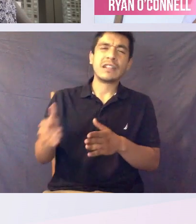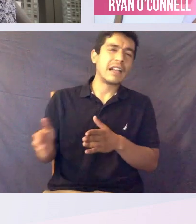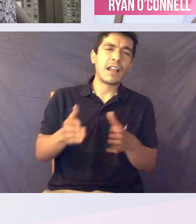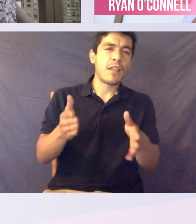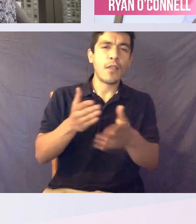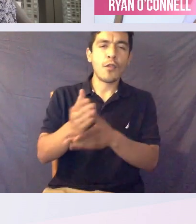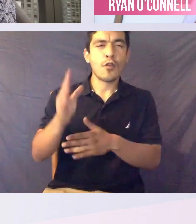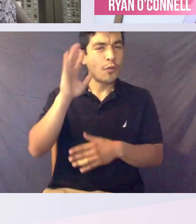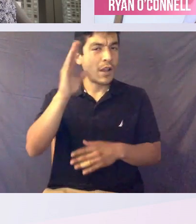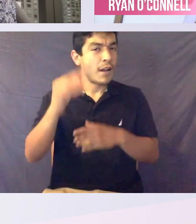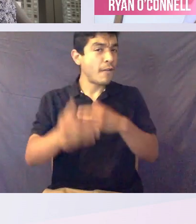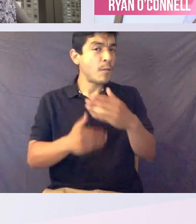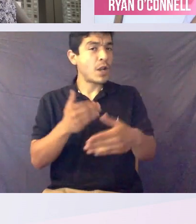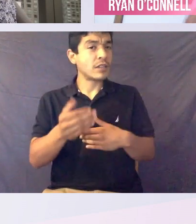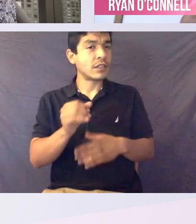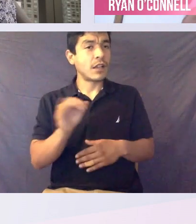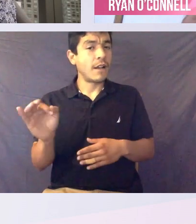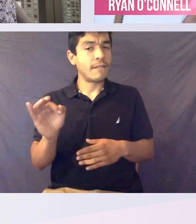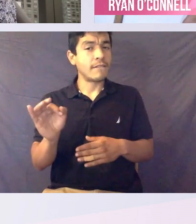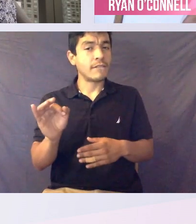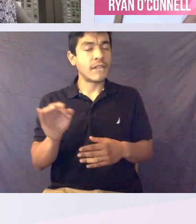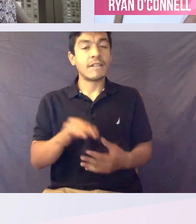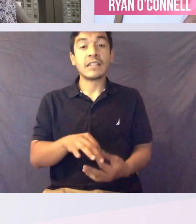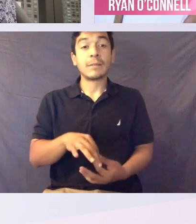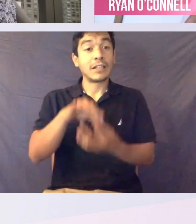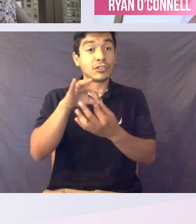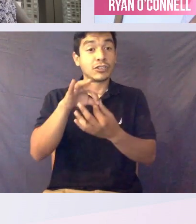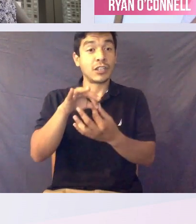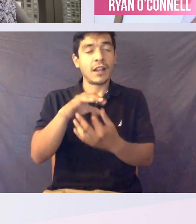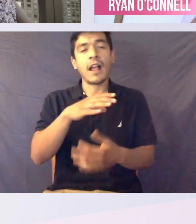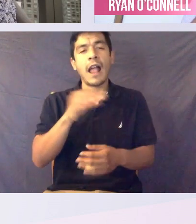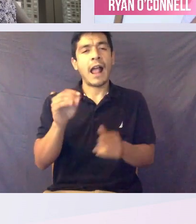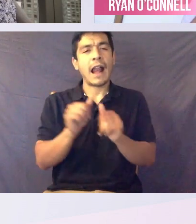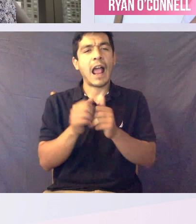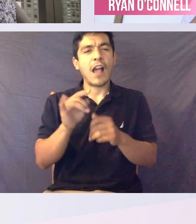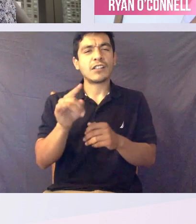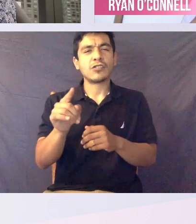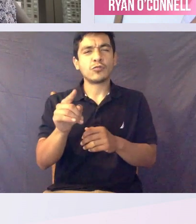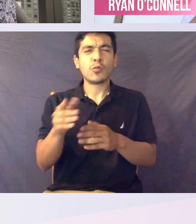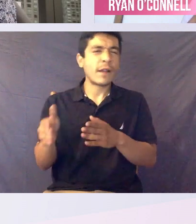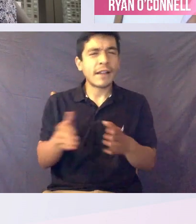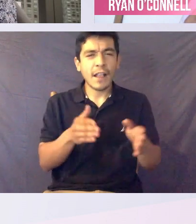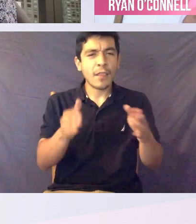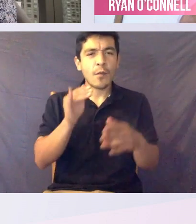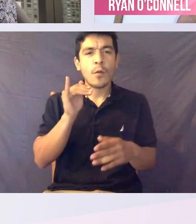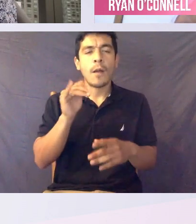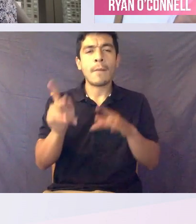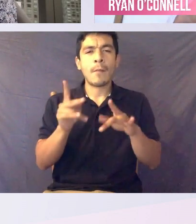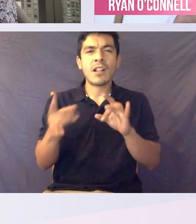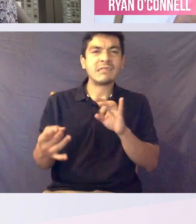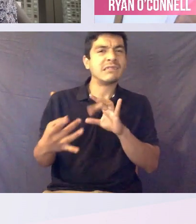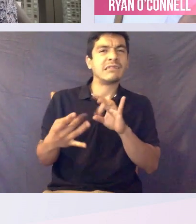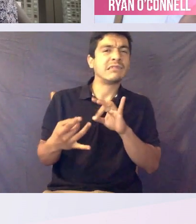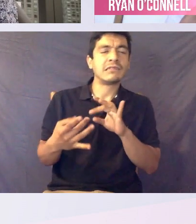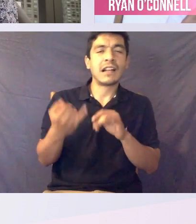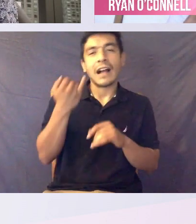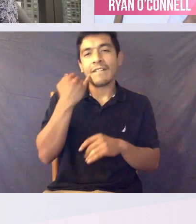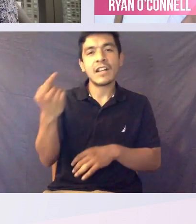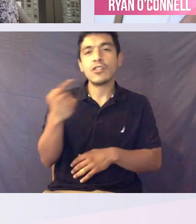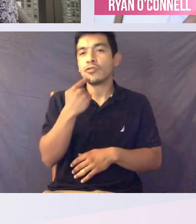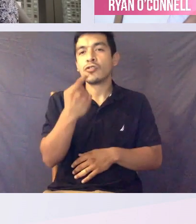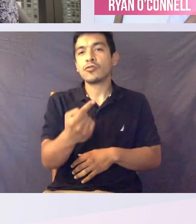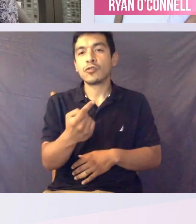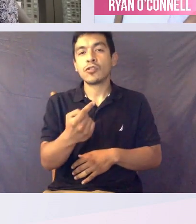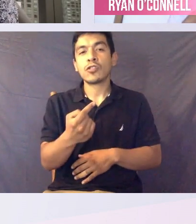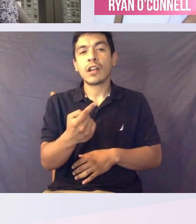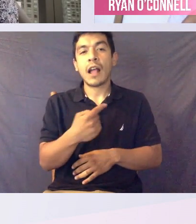process of Special? And how did you navigate the pushback where people were like, you know, if they told you, which I'm going to venture